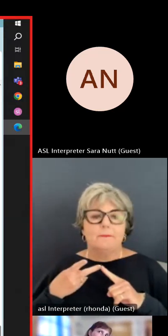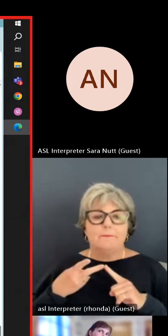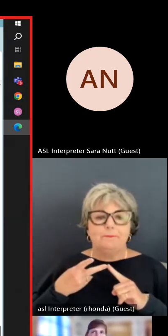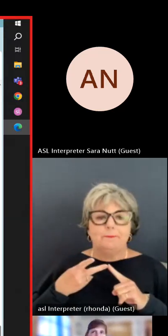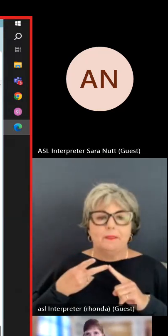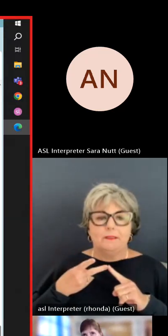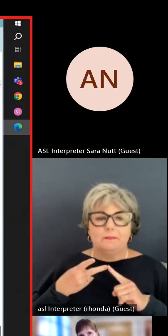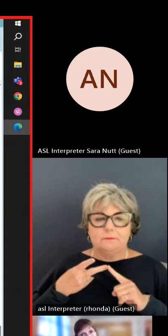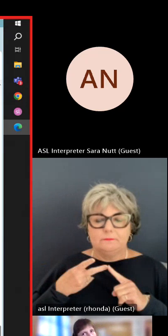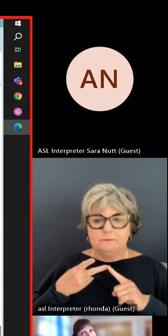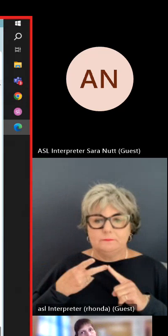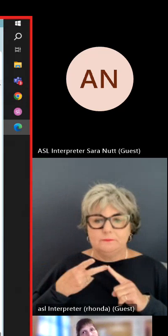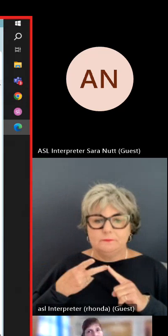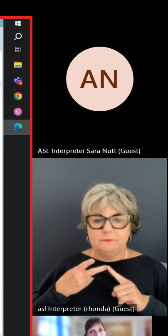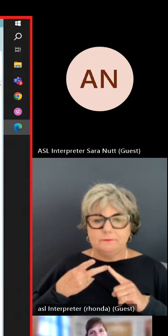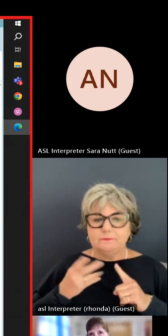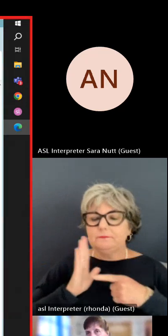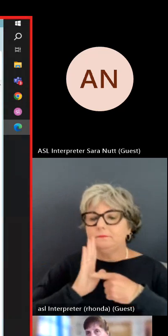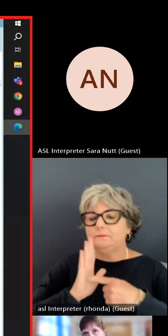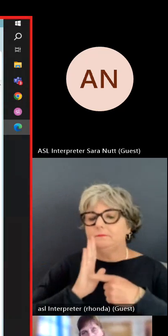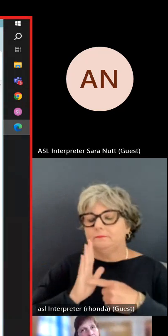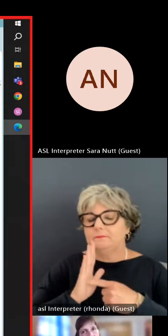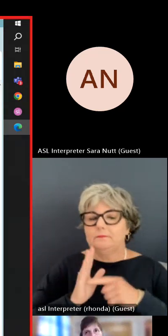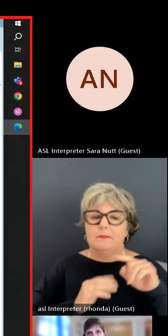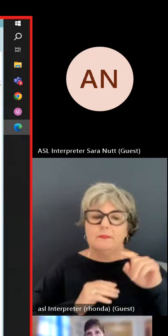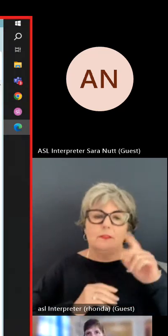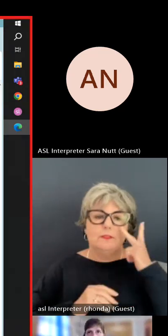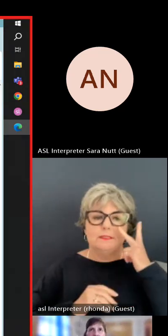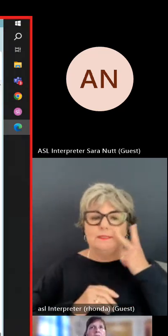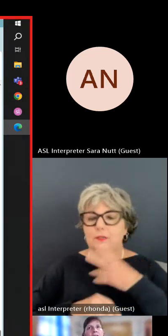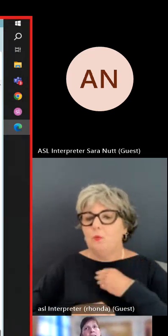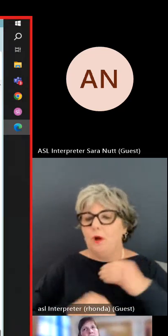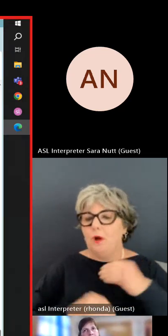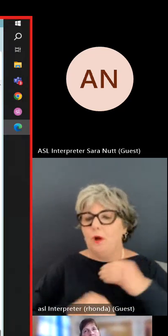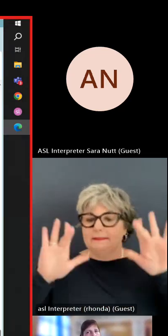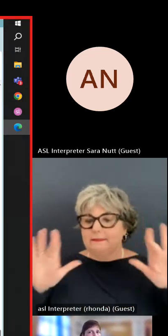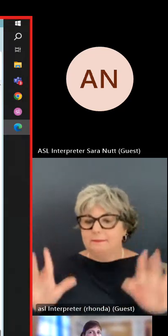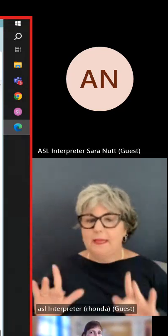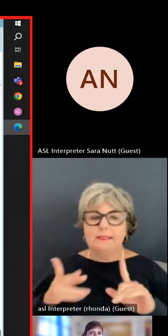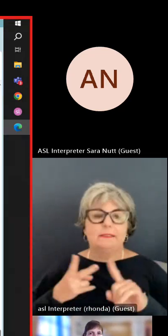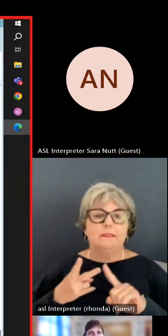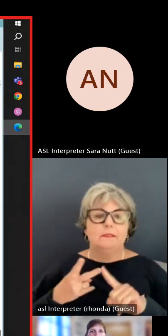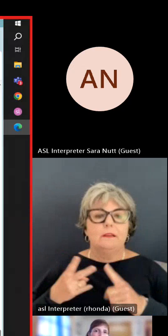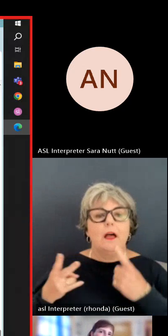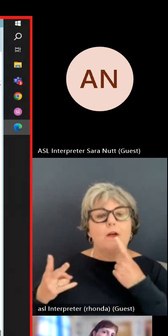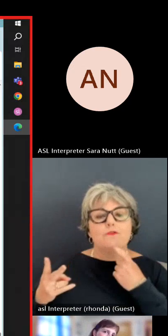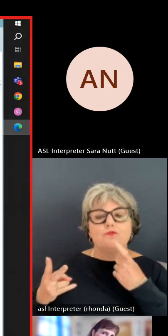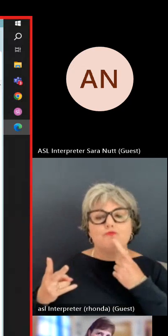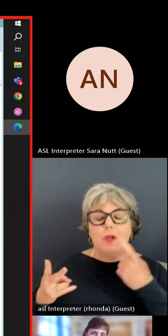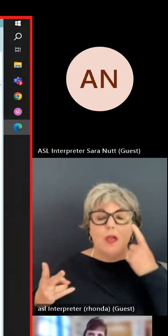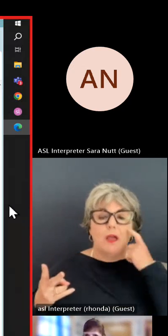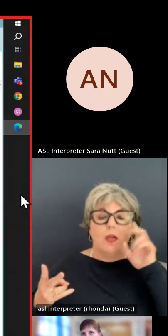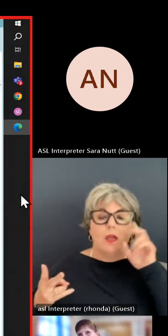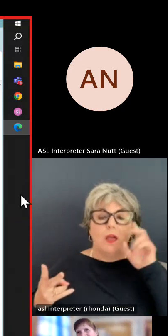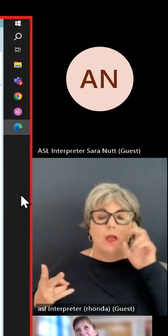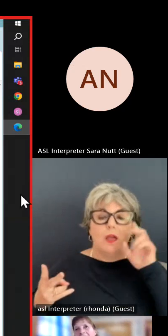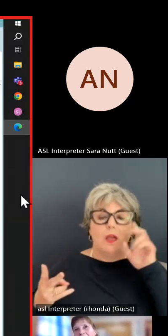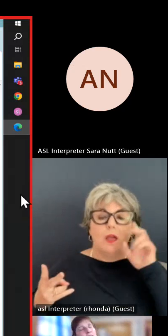so this is an example of minimalist design. You see a lot of space. You see how the red kind of leads your eye